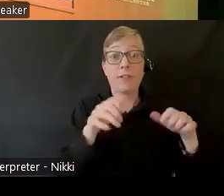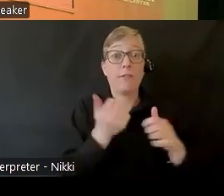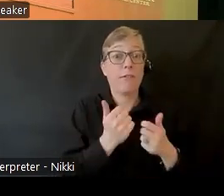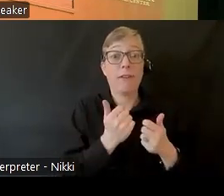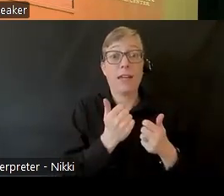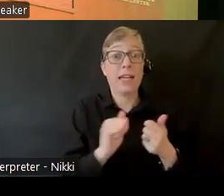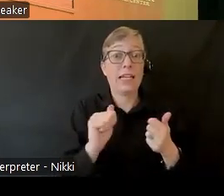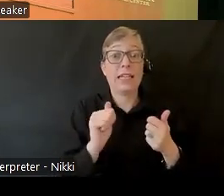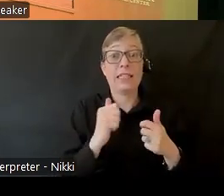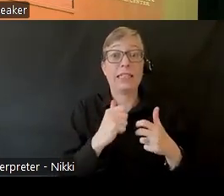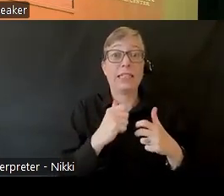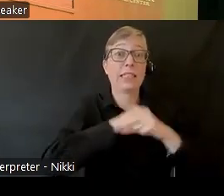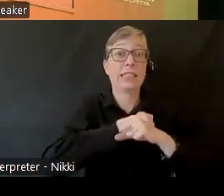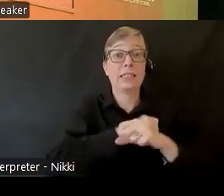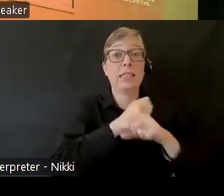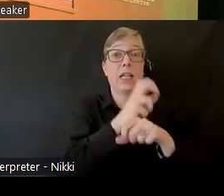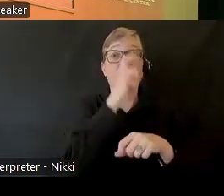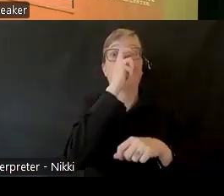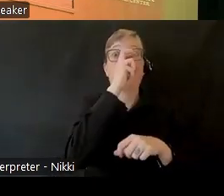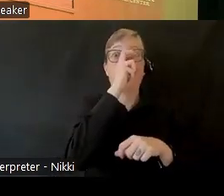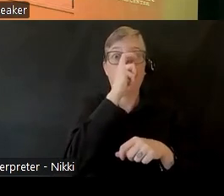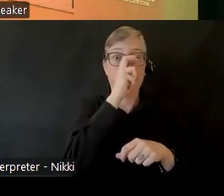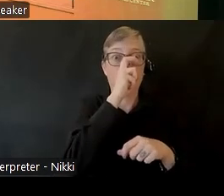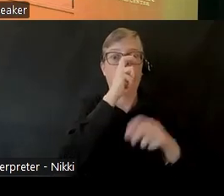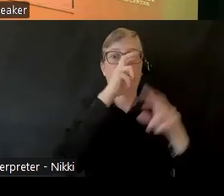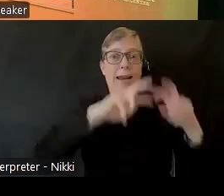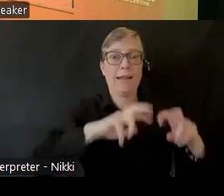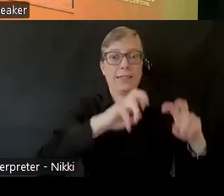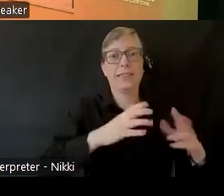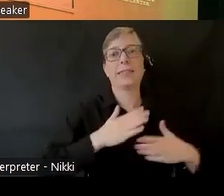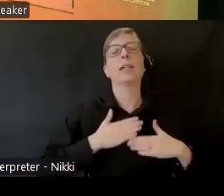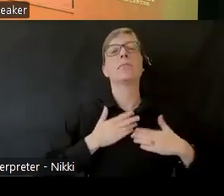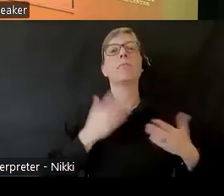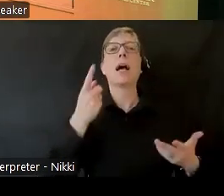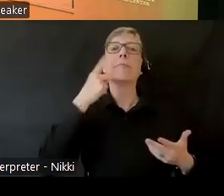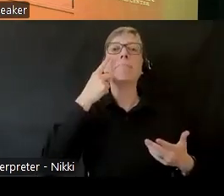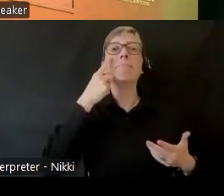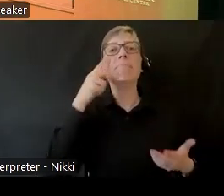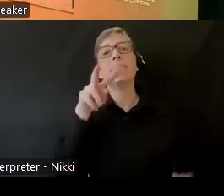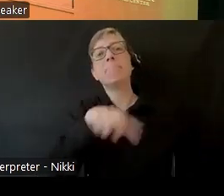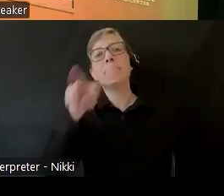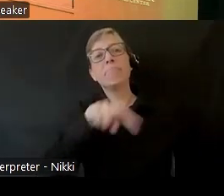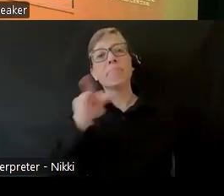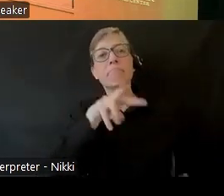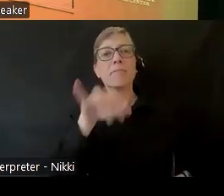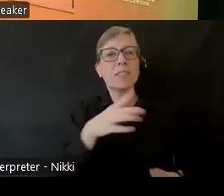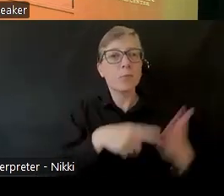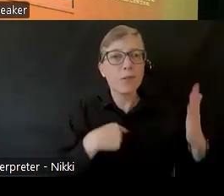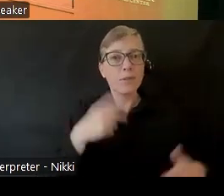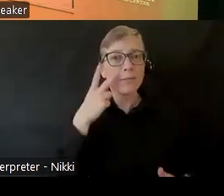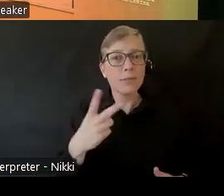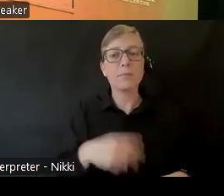testing of this observation, but at least that's what my eye test tells me. And when I actually do calculate